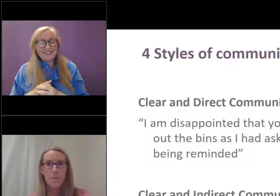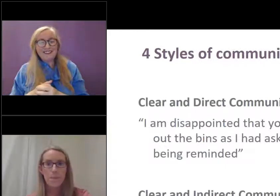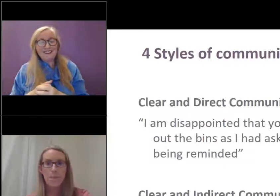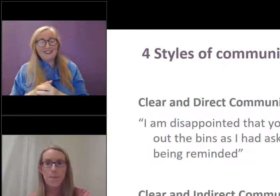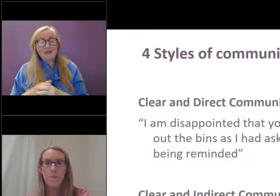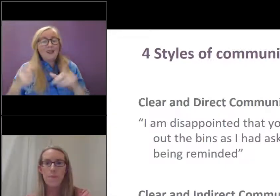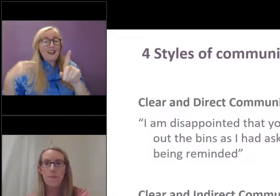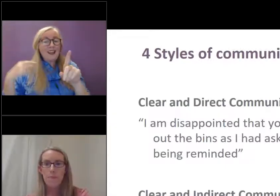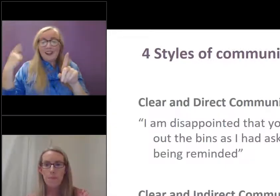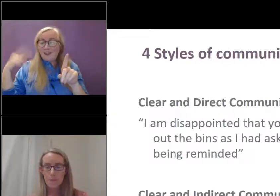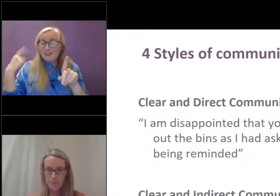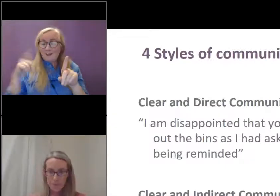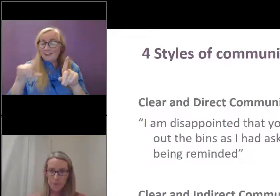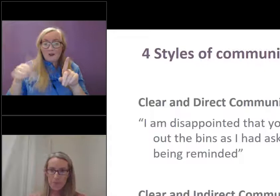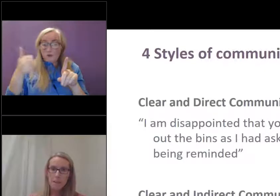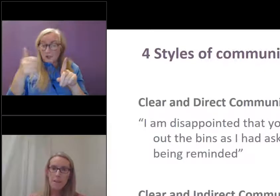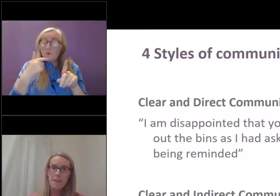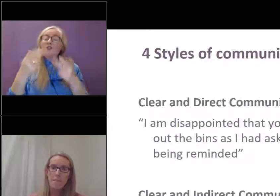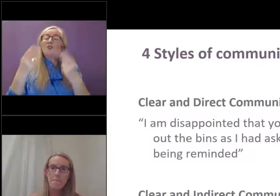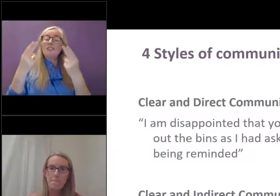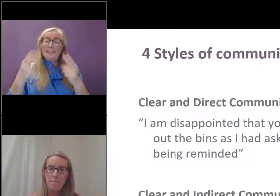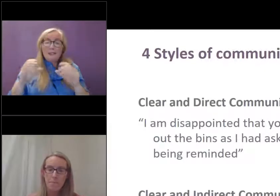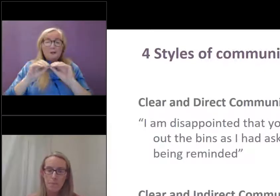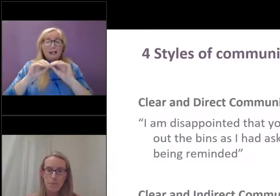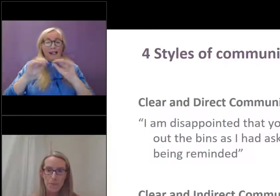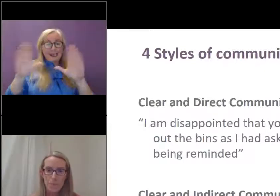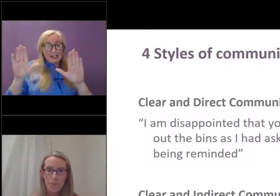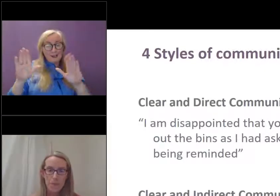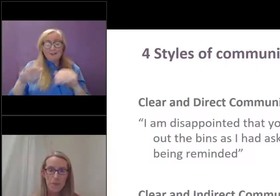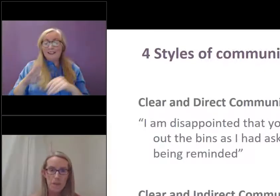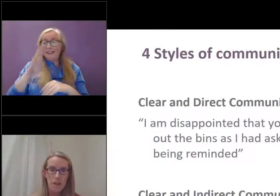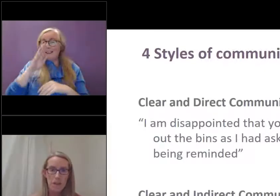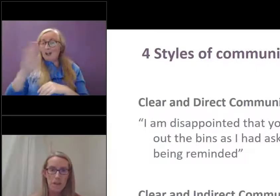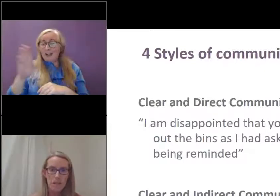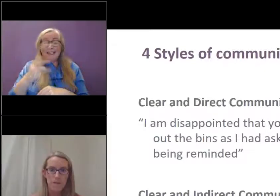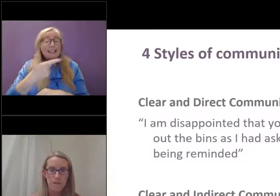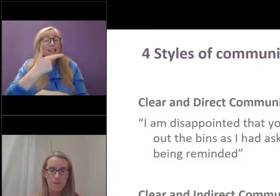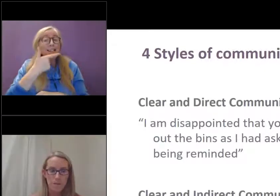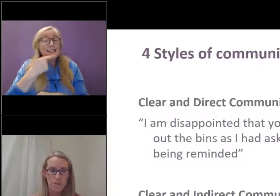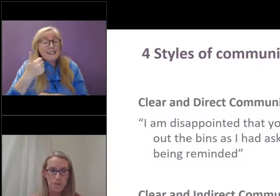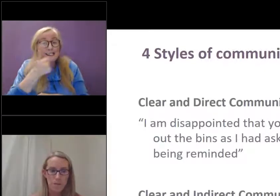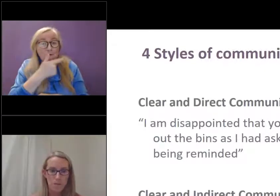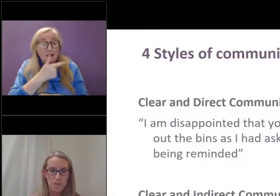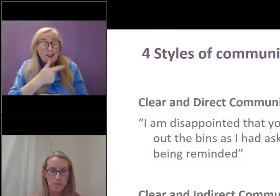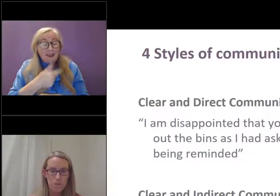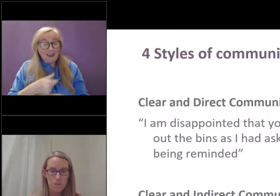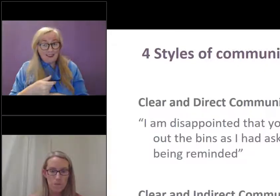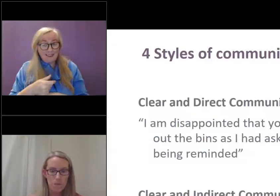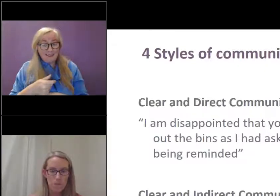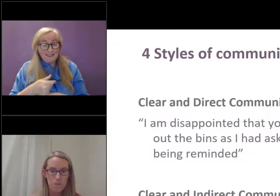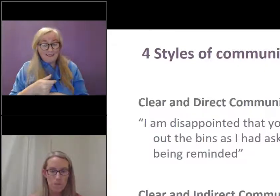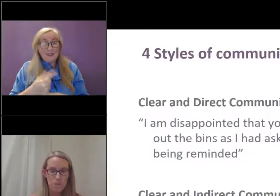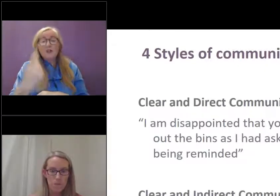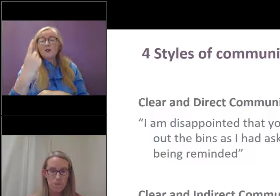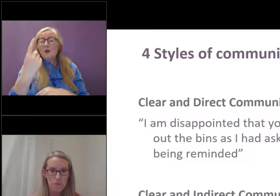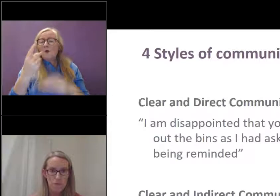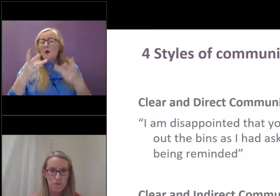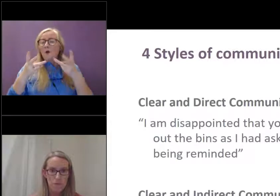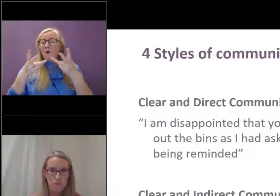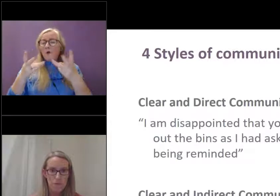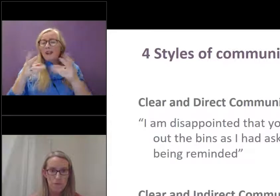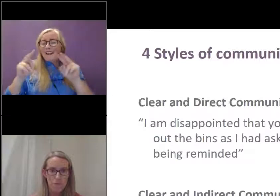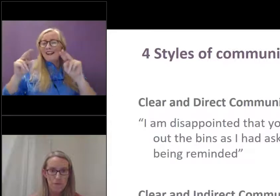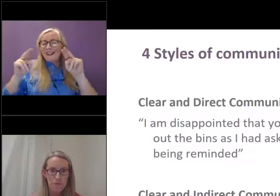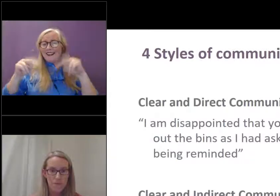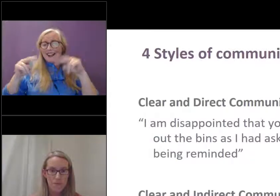and to be quite direct and make things simple. So one way, if it was you asked